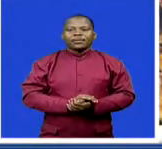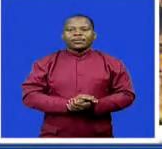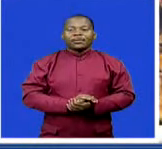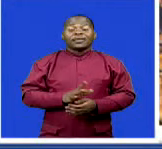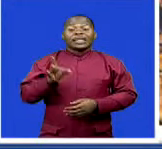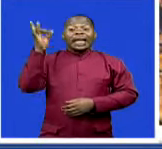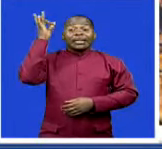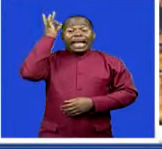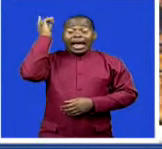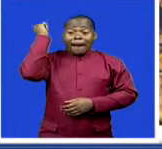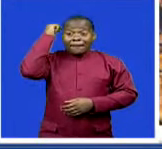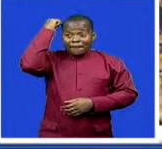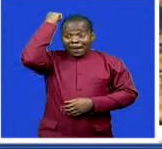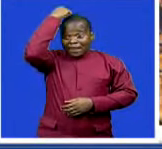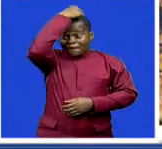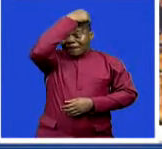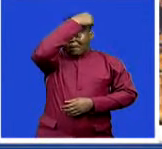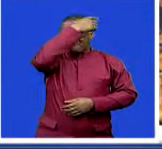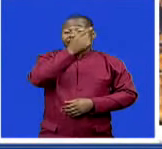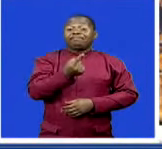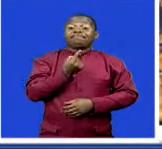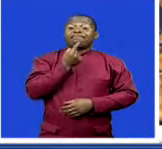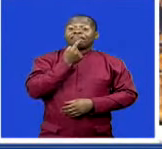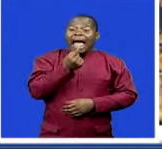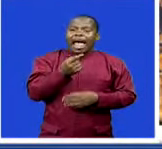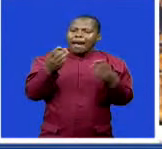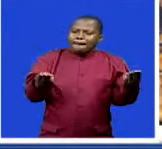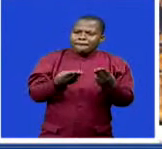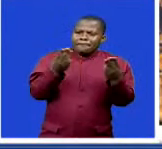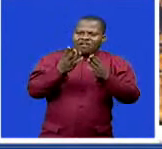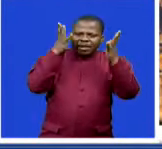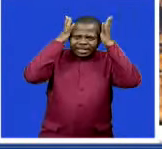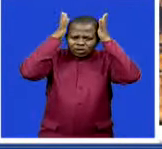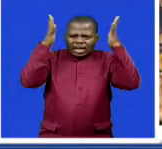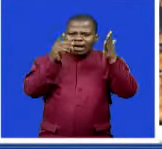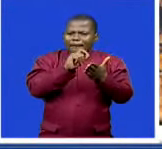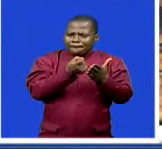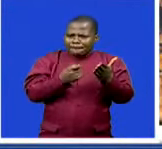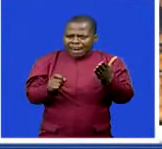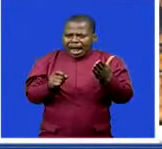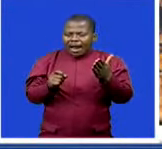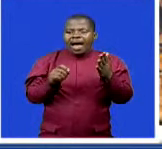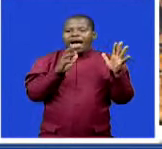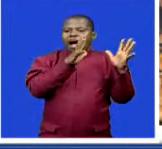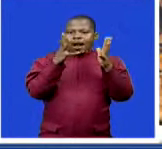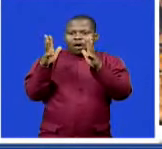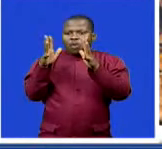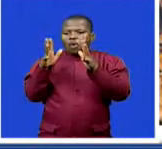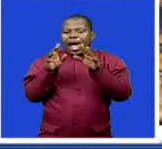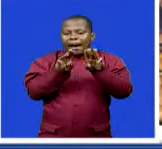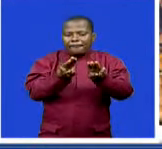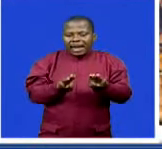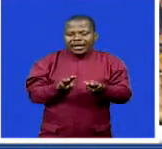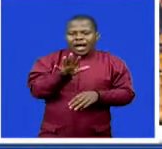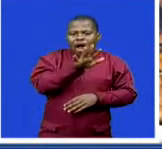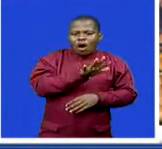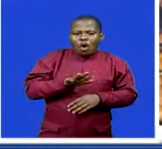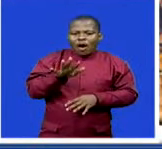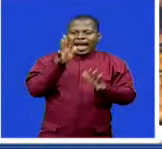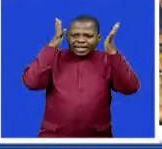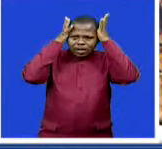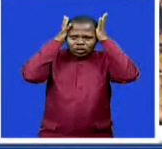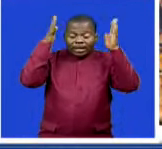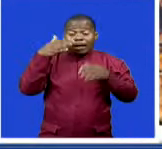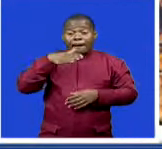His Majesty King Eswatini III has urged the nation to declare hallelujah in every corner of the kingdom. Speaking during the launch of the reconstruction fund,